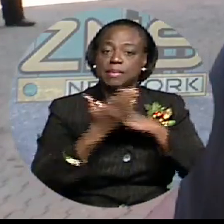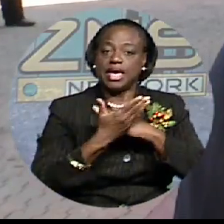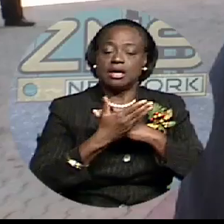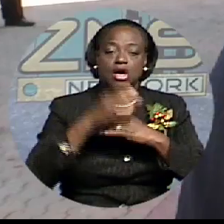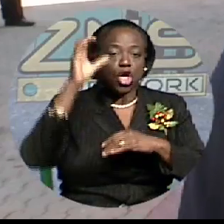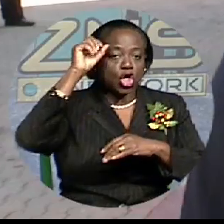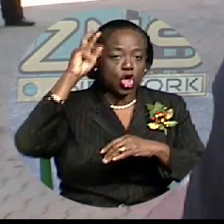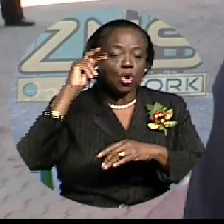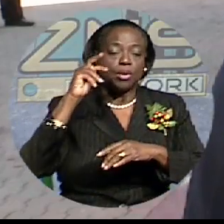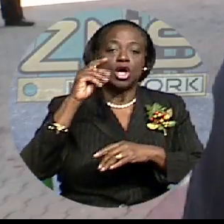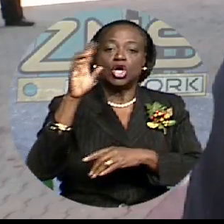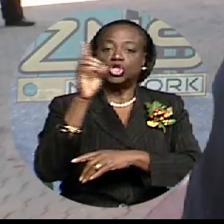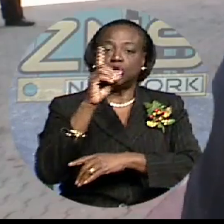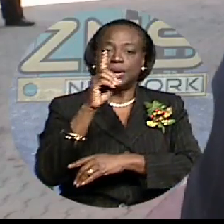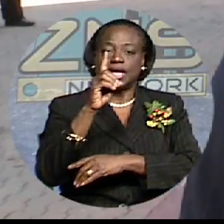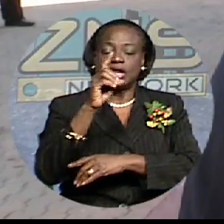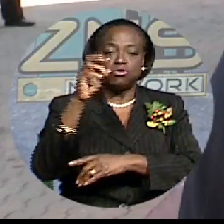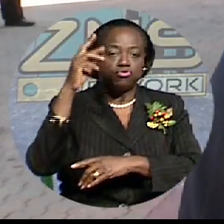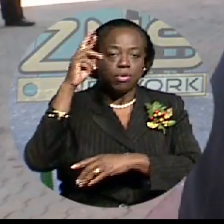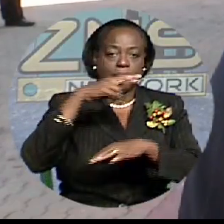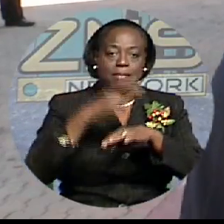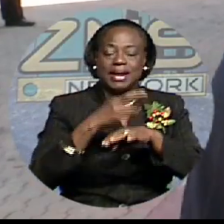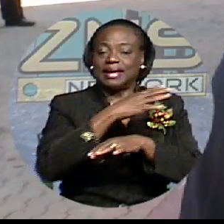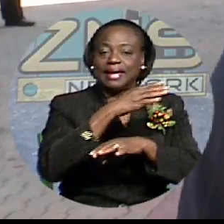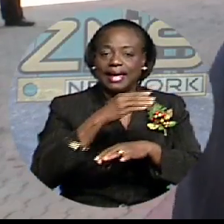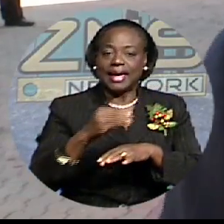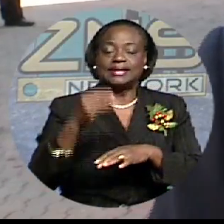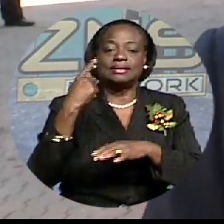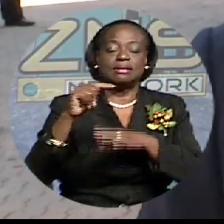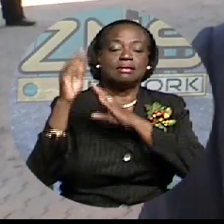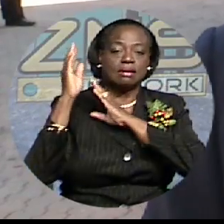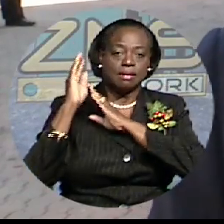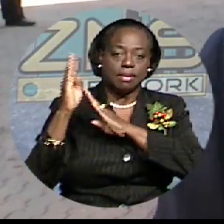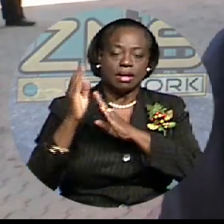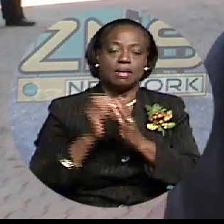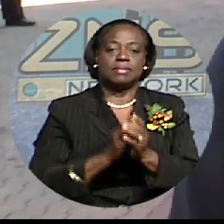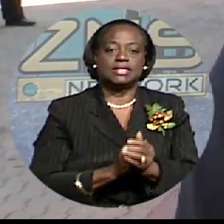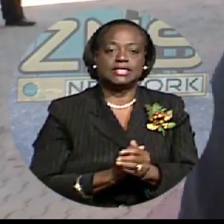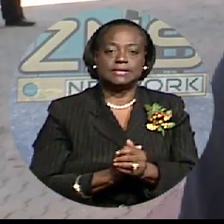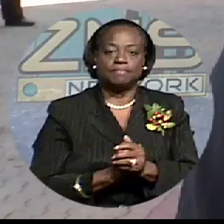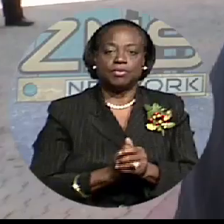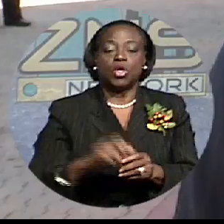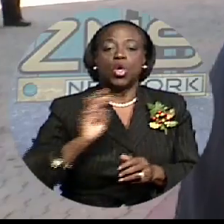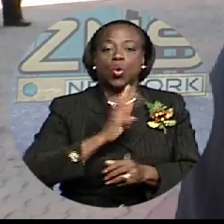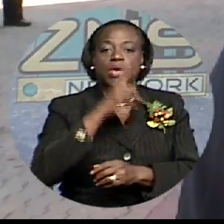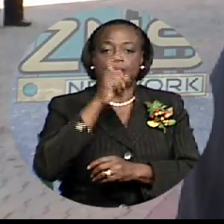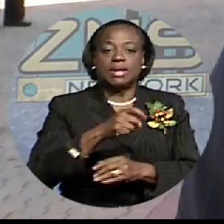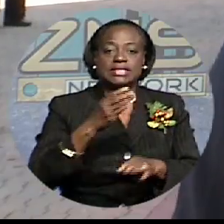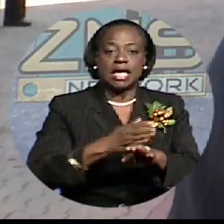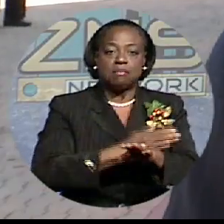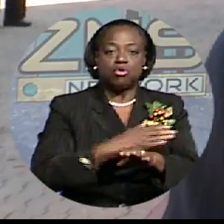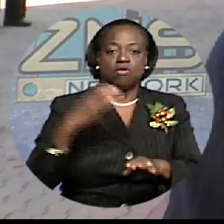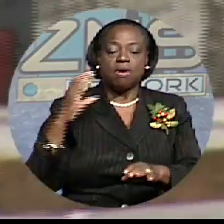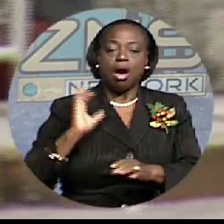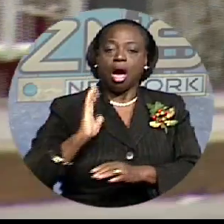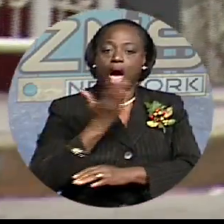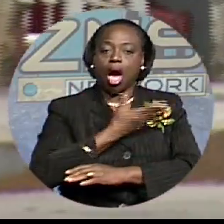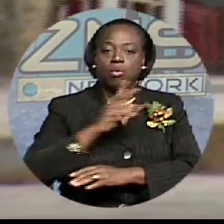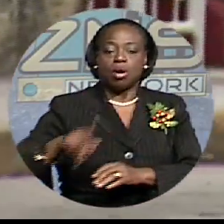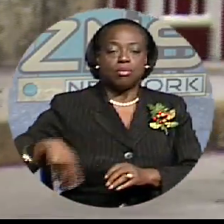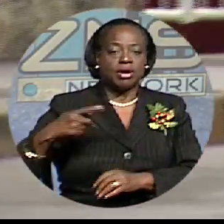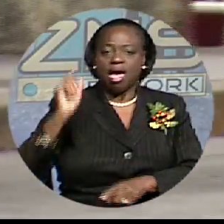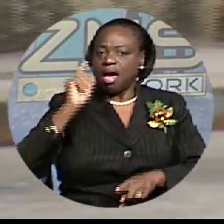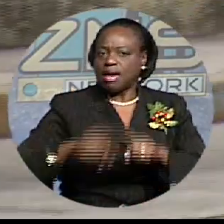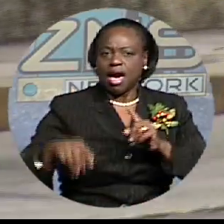Bahamas. So Cuba's already in play now, and expect that to increase. We have to improve our product. I can't worry